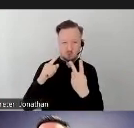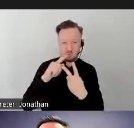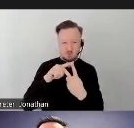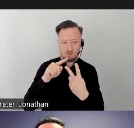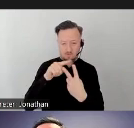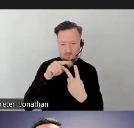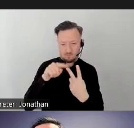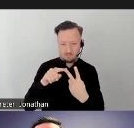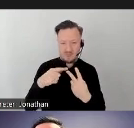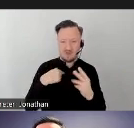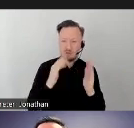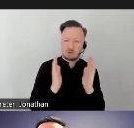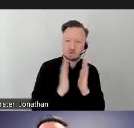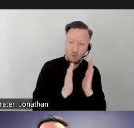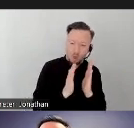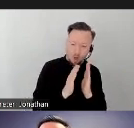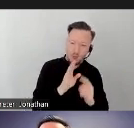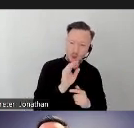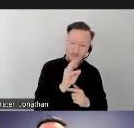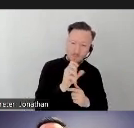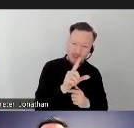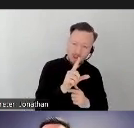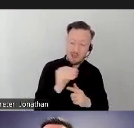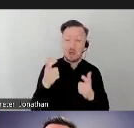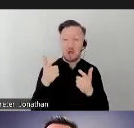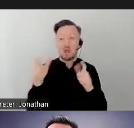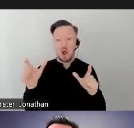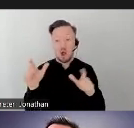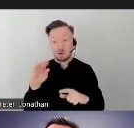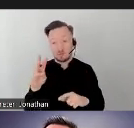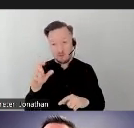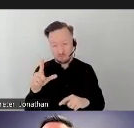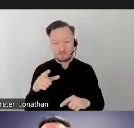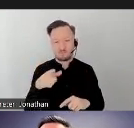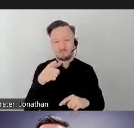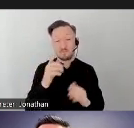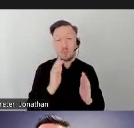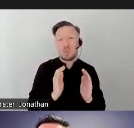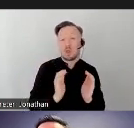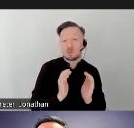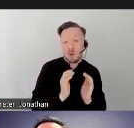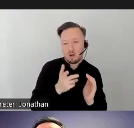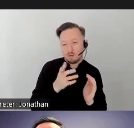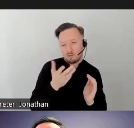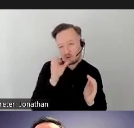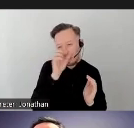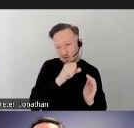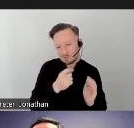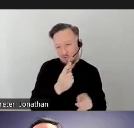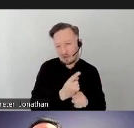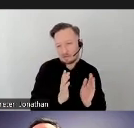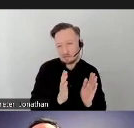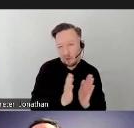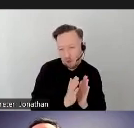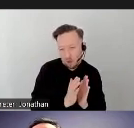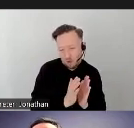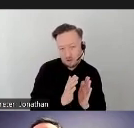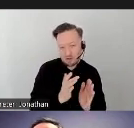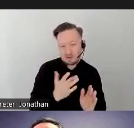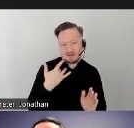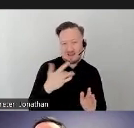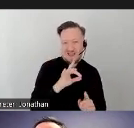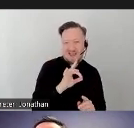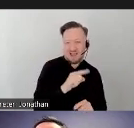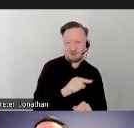bowel and large bowel. Small bowel is, as you may have guessed it, smaller and usually 8 to 12 feet